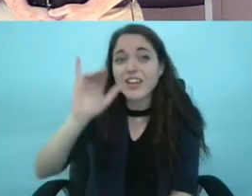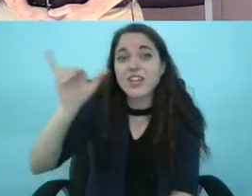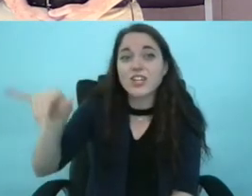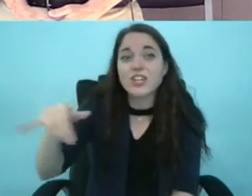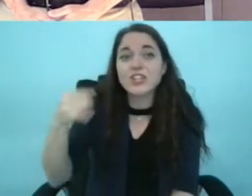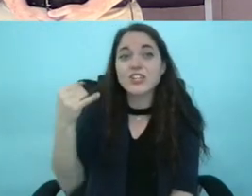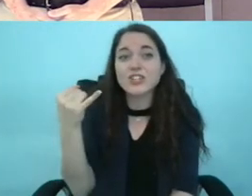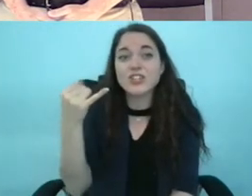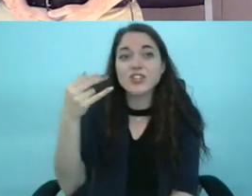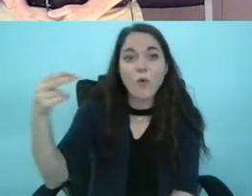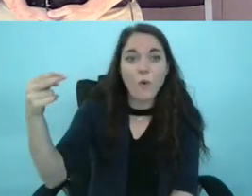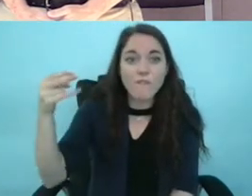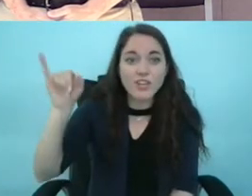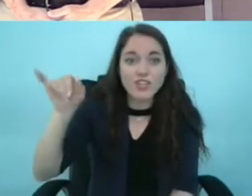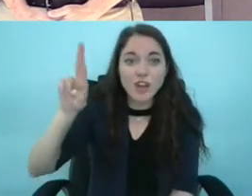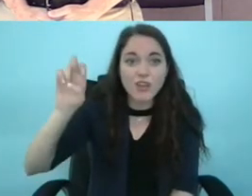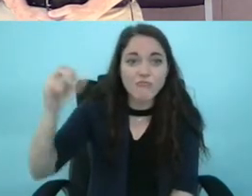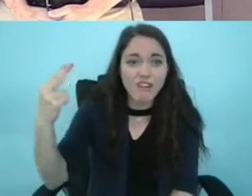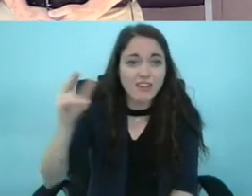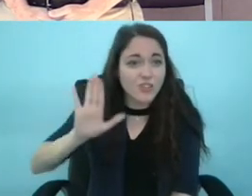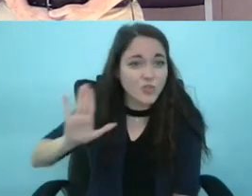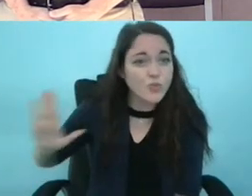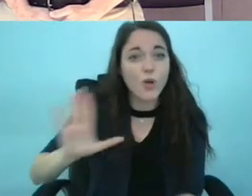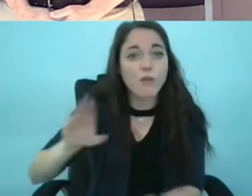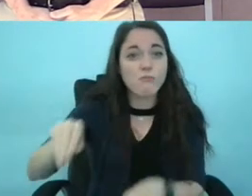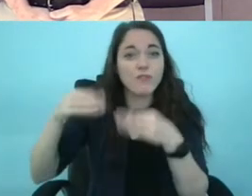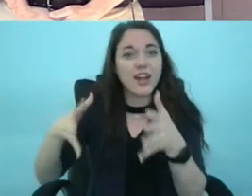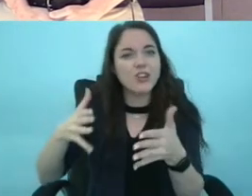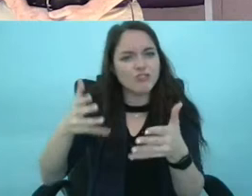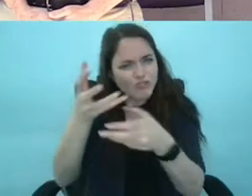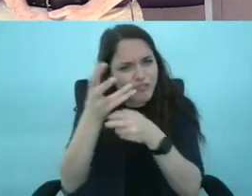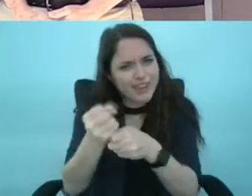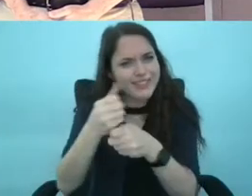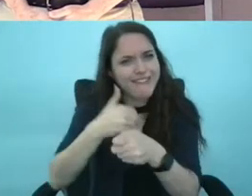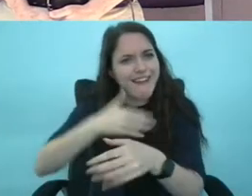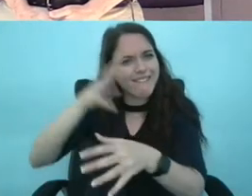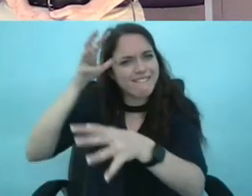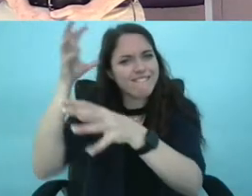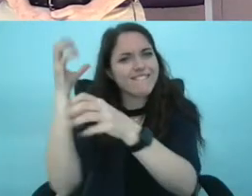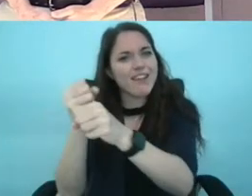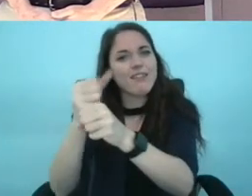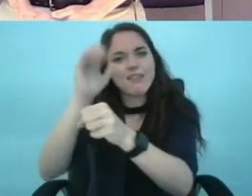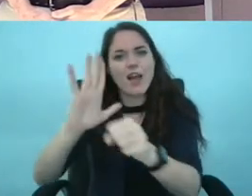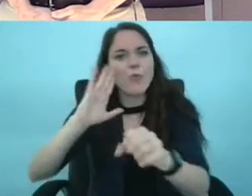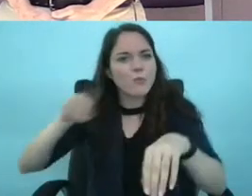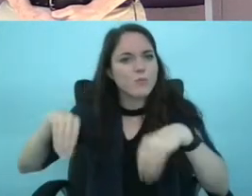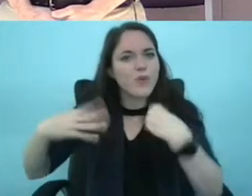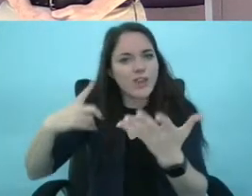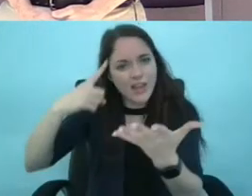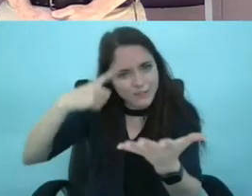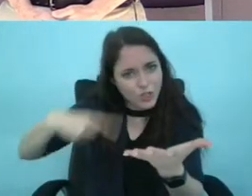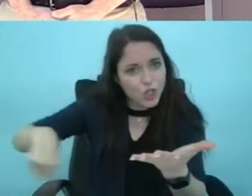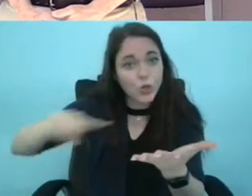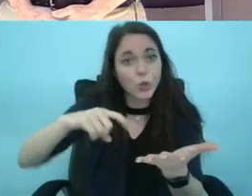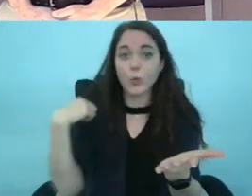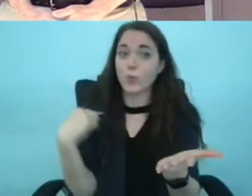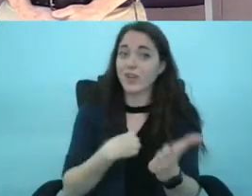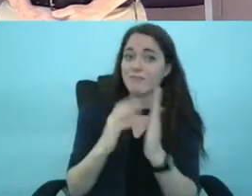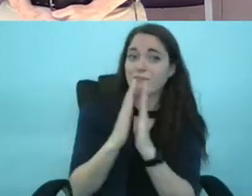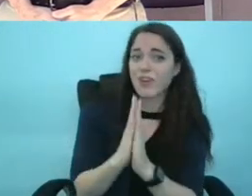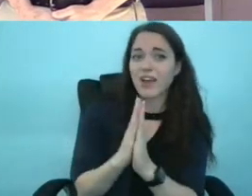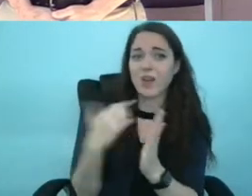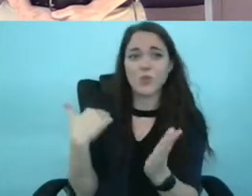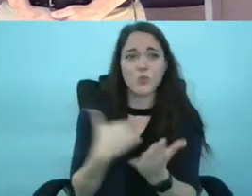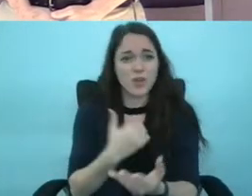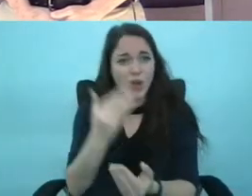and have faith that God will come through for you. We pray, we obey, we